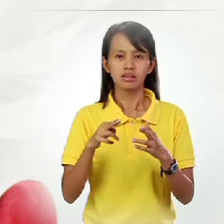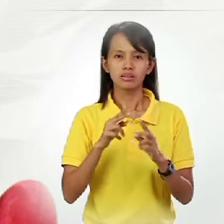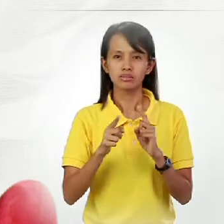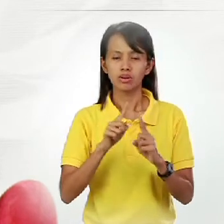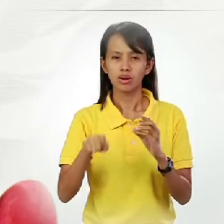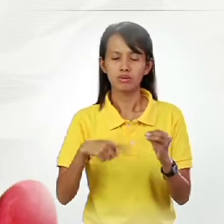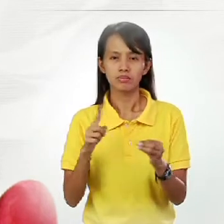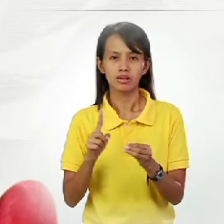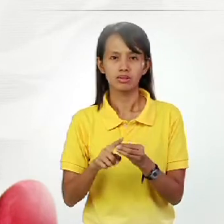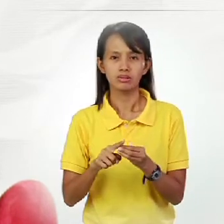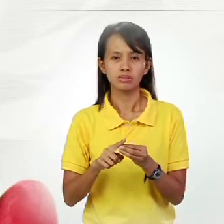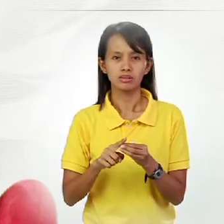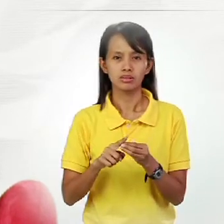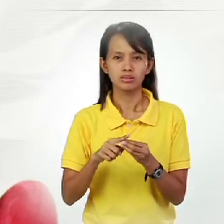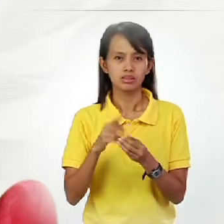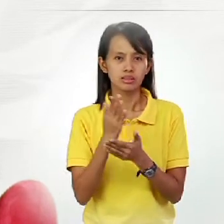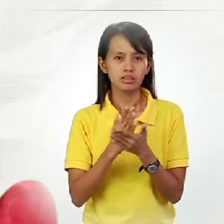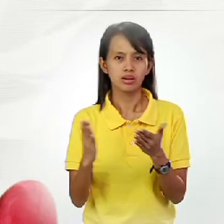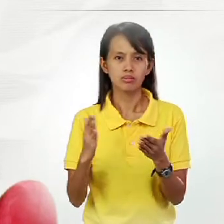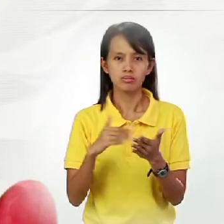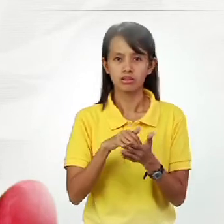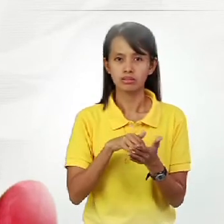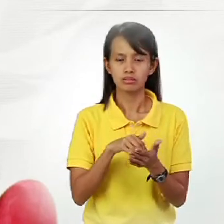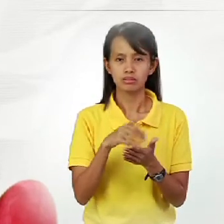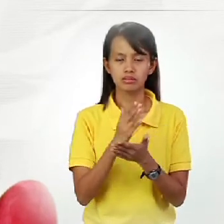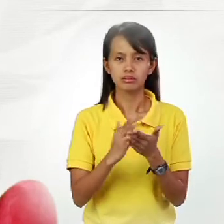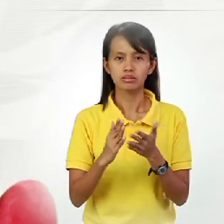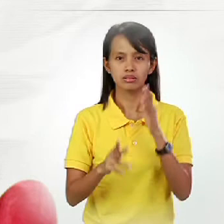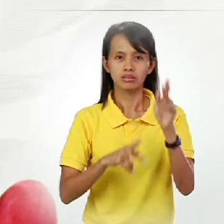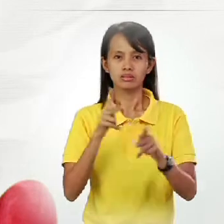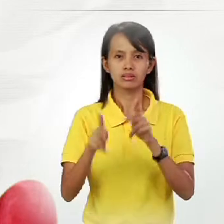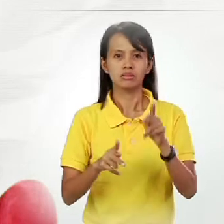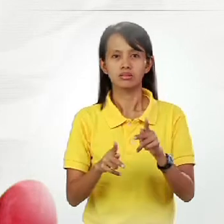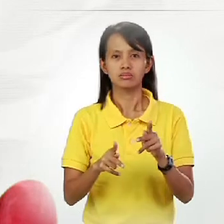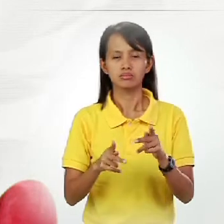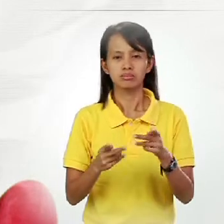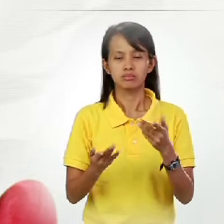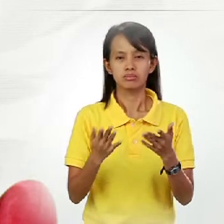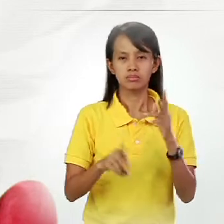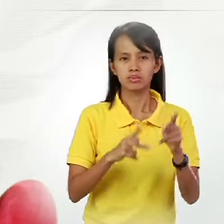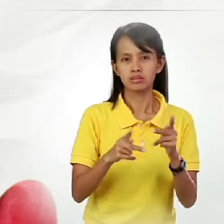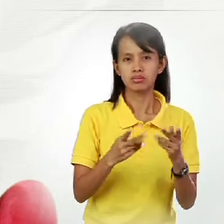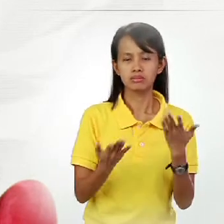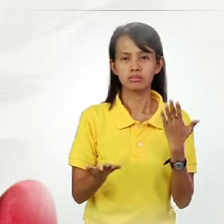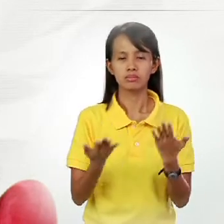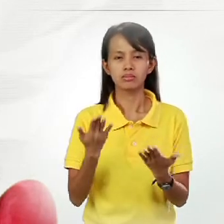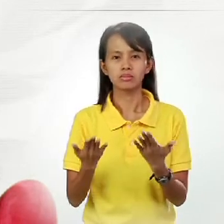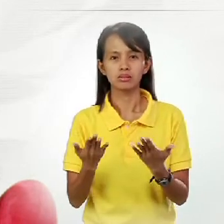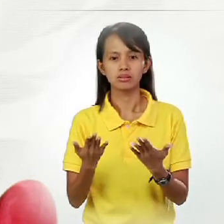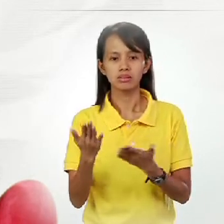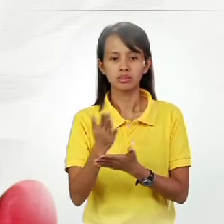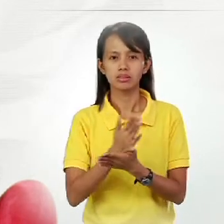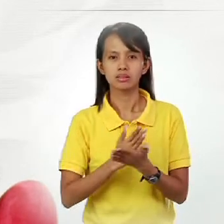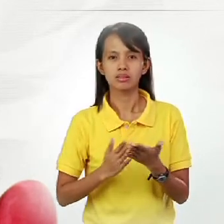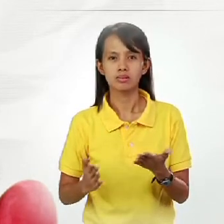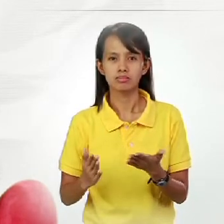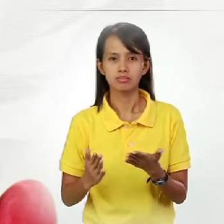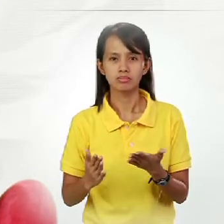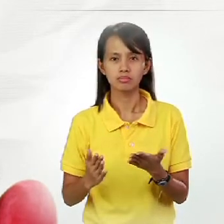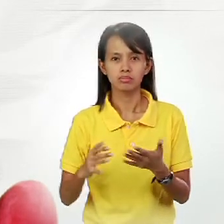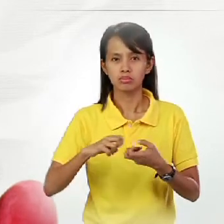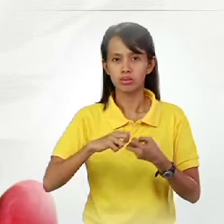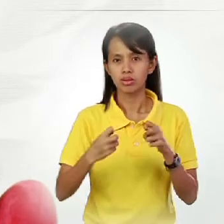by St. Paul to some weakness. Some people say it might have been some defect